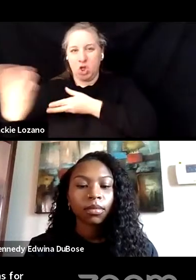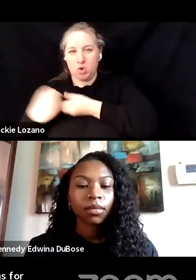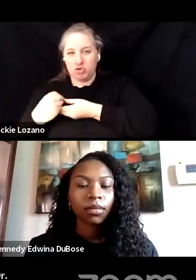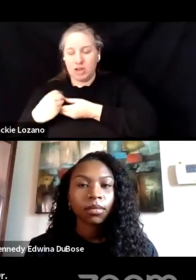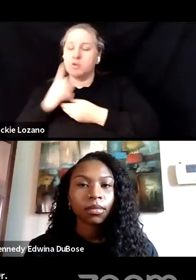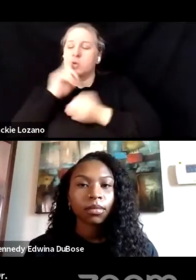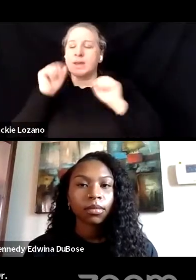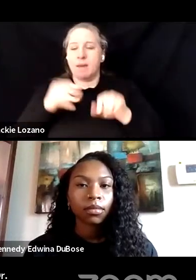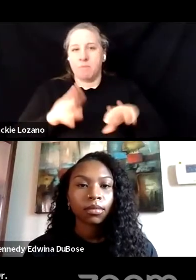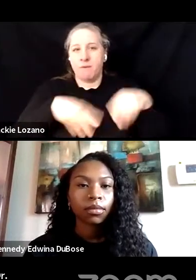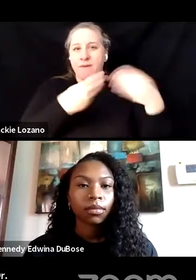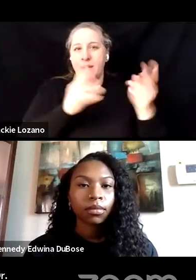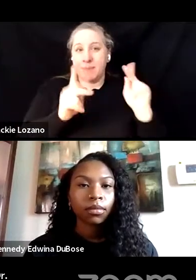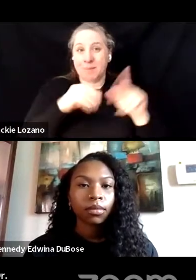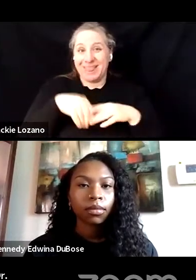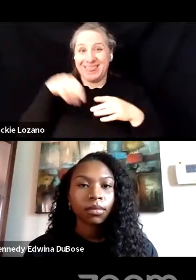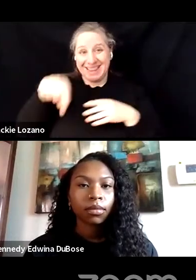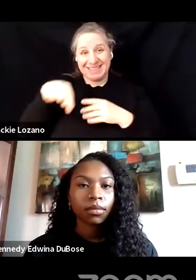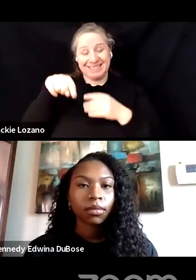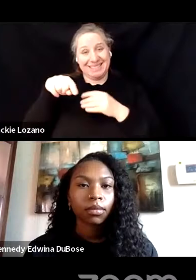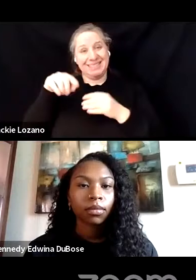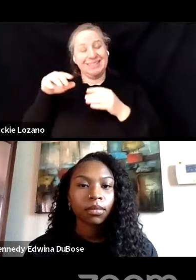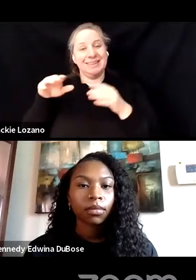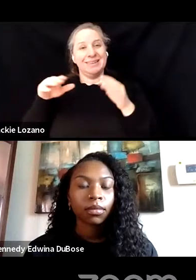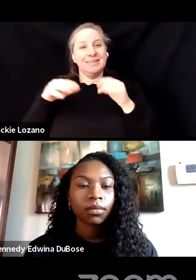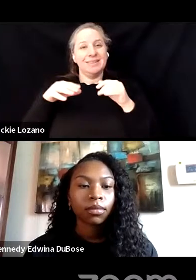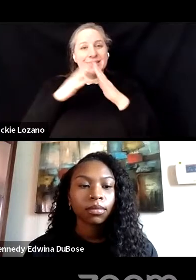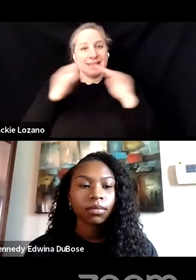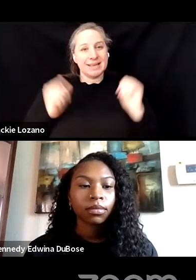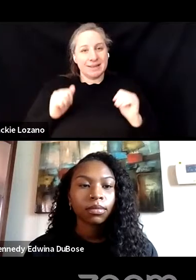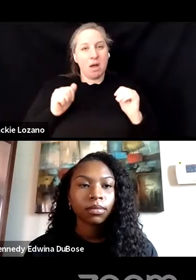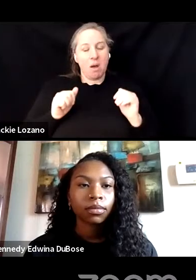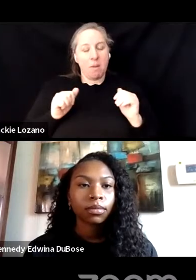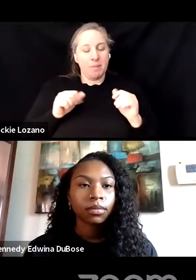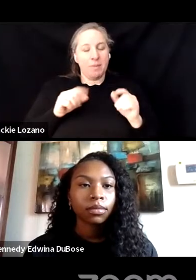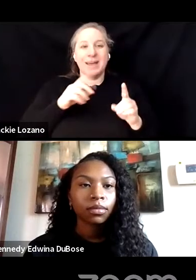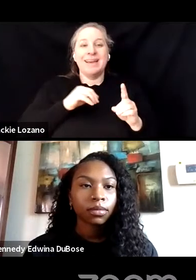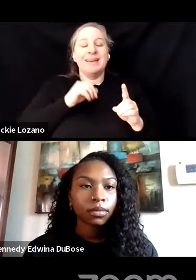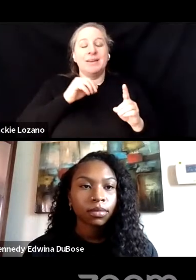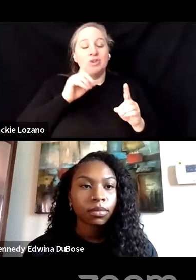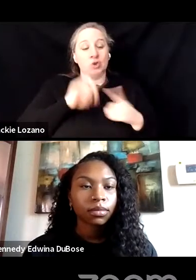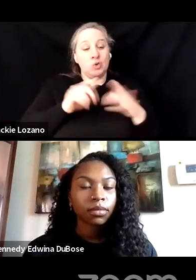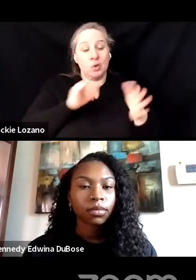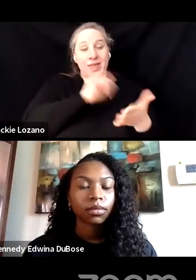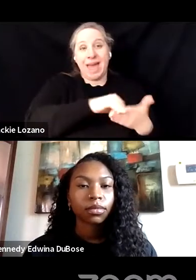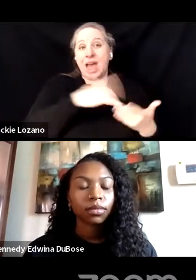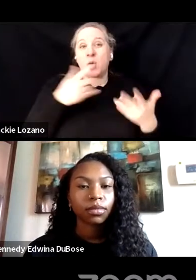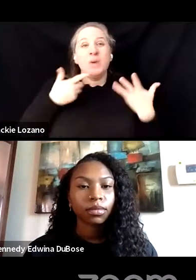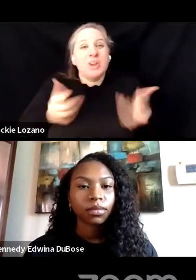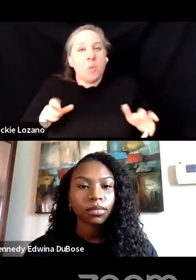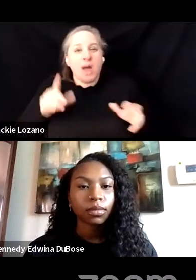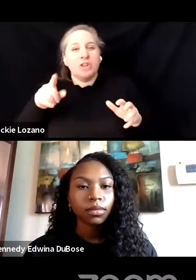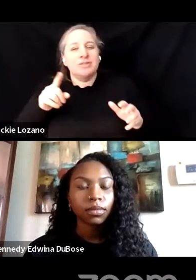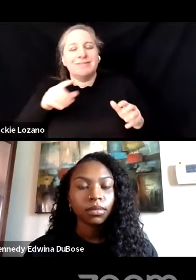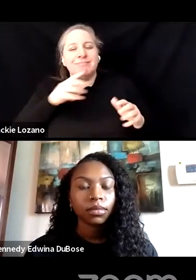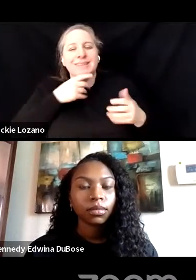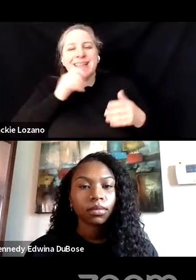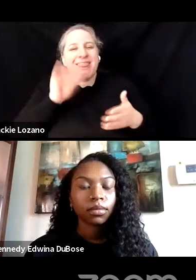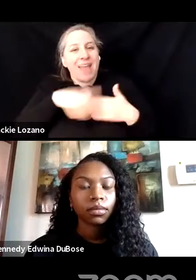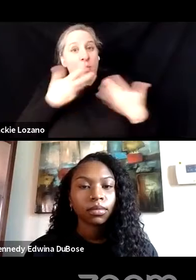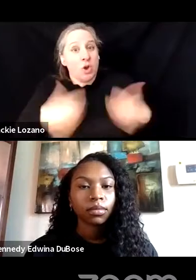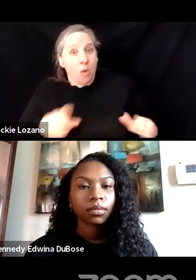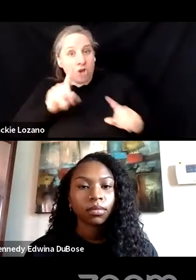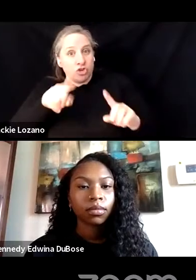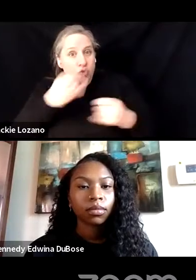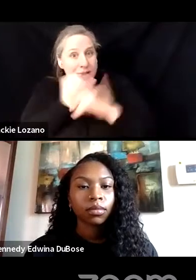that don't know where those things exist to then do that. It's not that we don't want you to then independently come up with solutions on your own, but rather